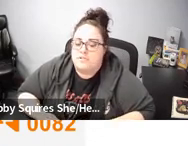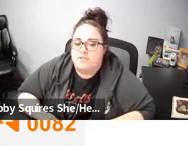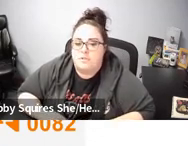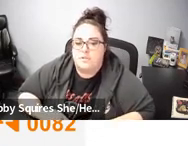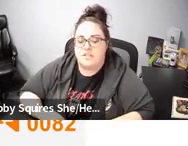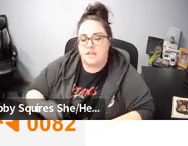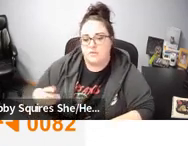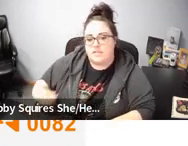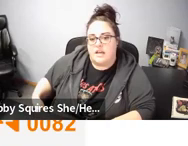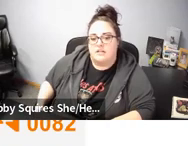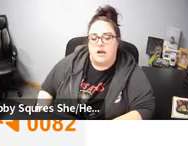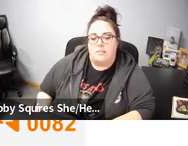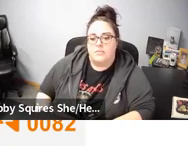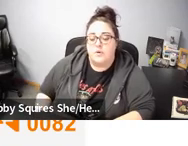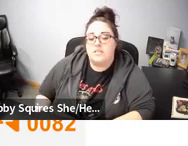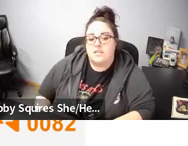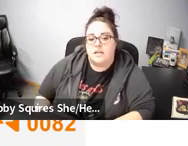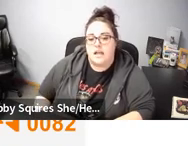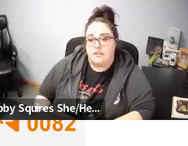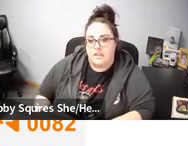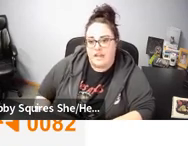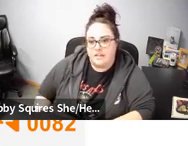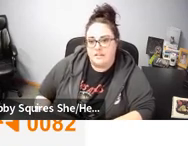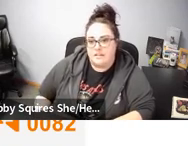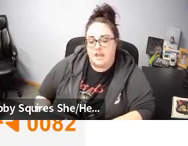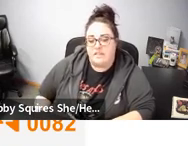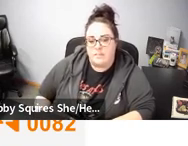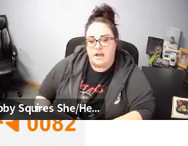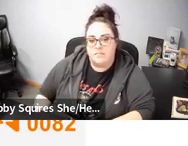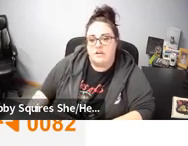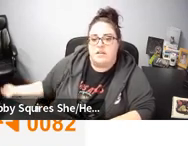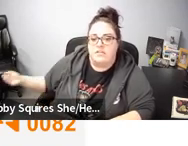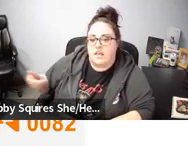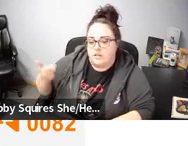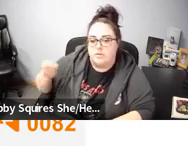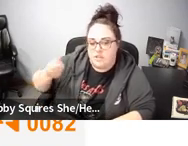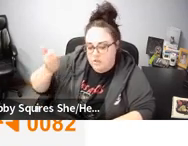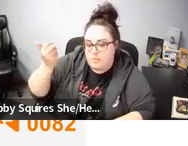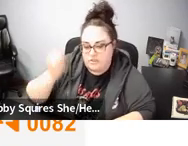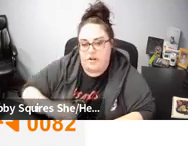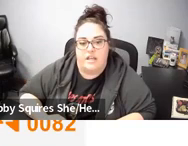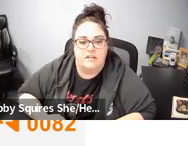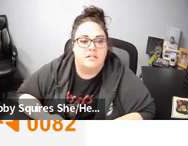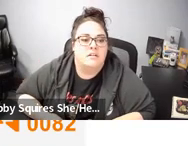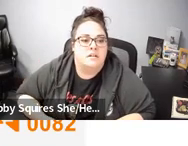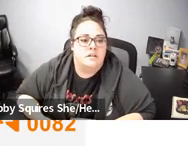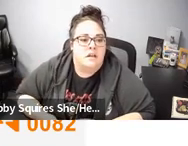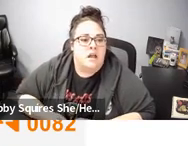some users do is they use that joystick on their leg on the bottom there, and then they use the other one with their